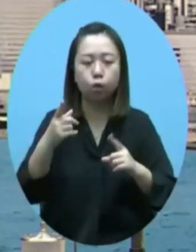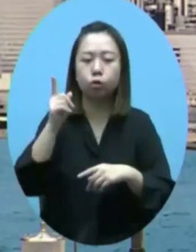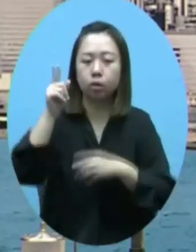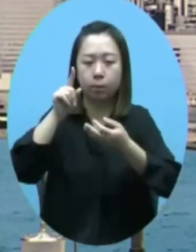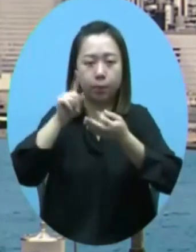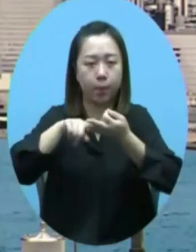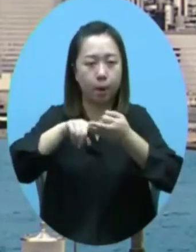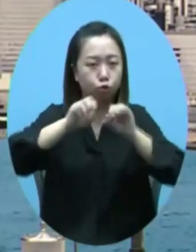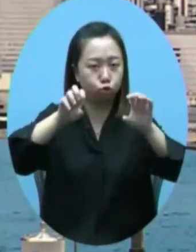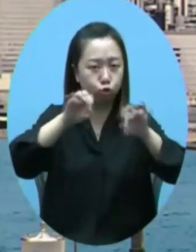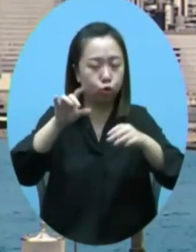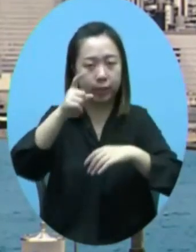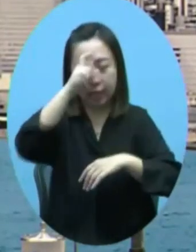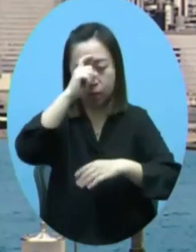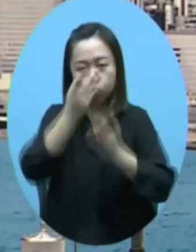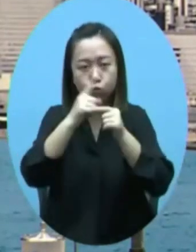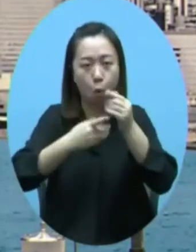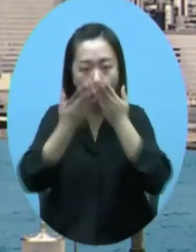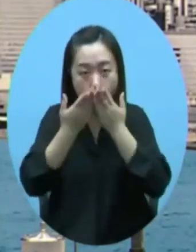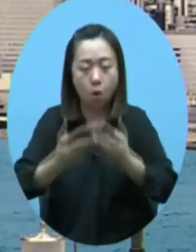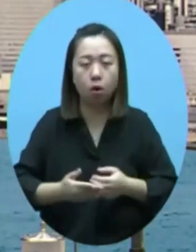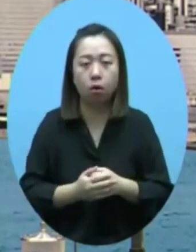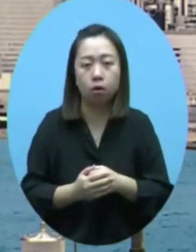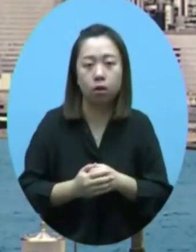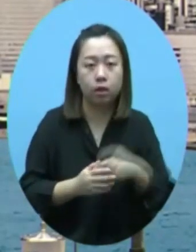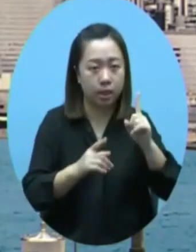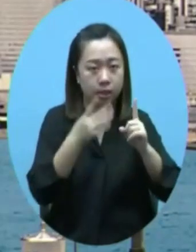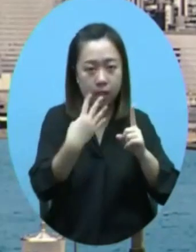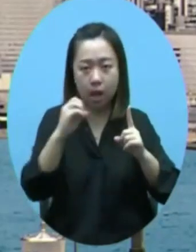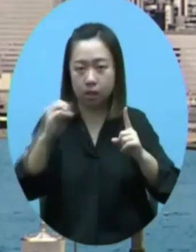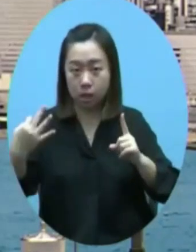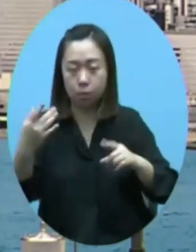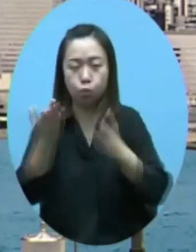1402 went to the